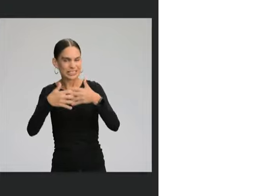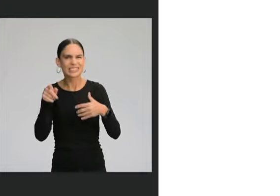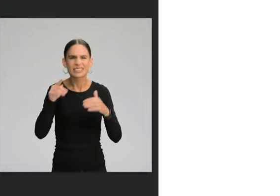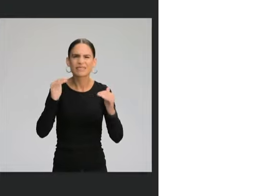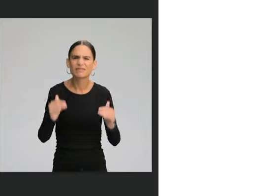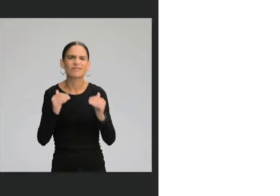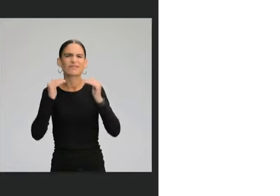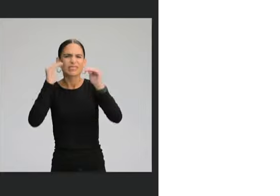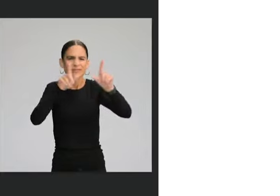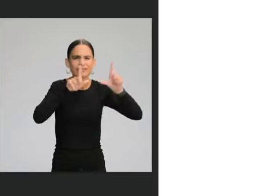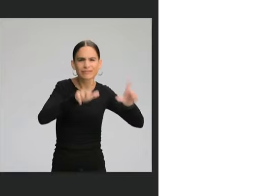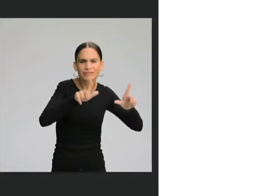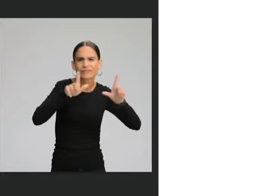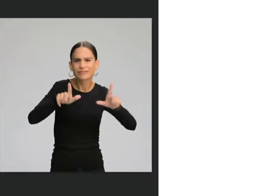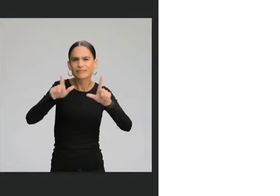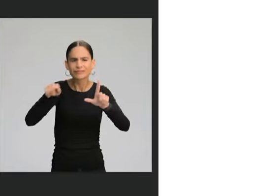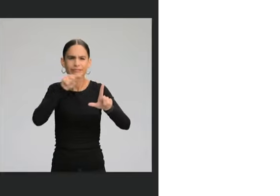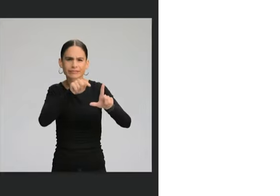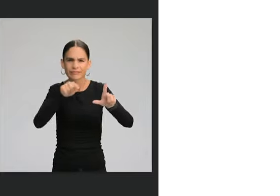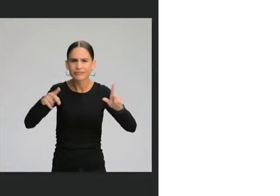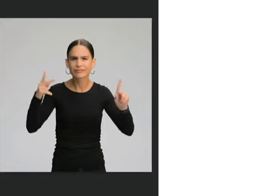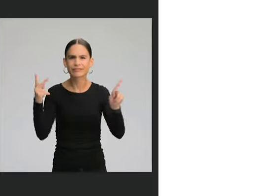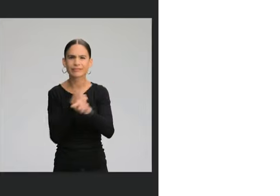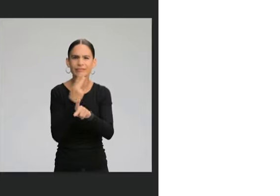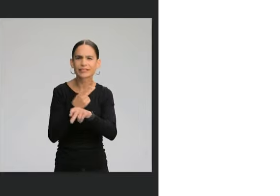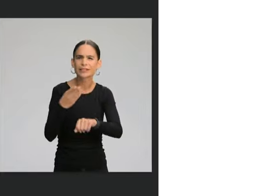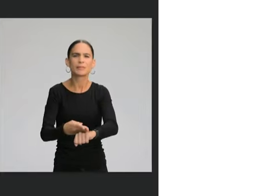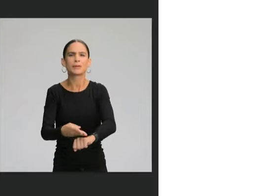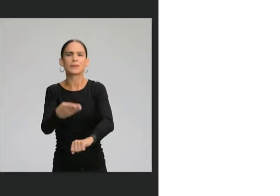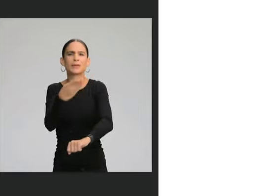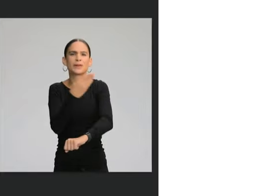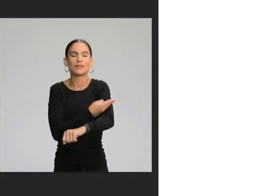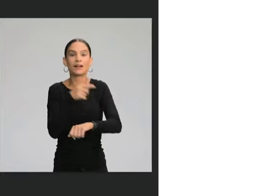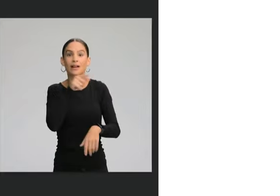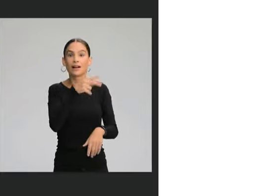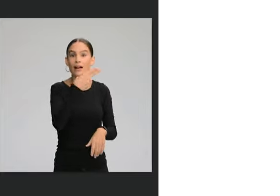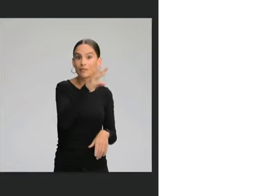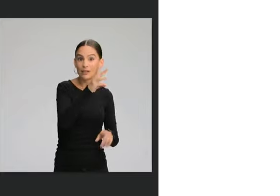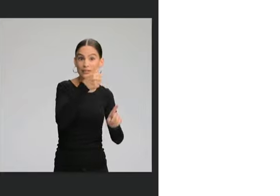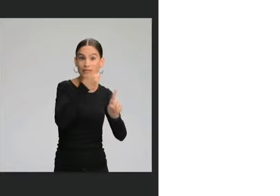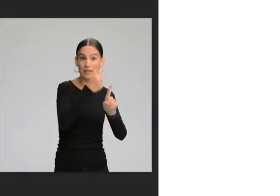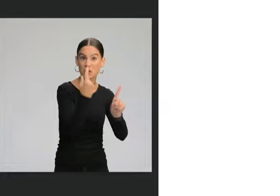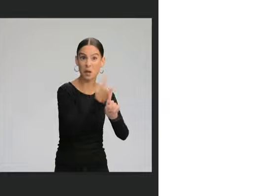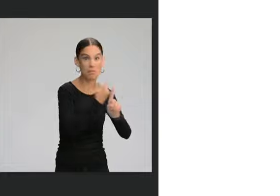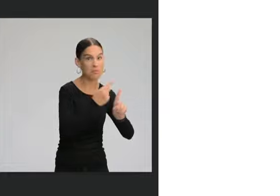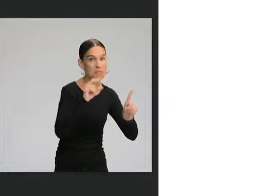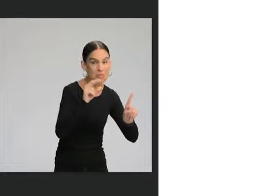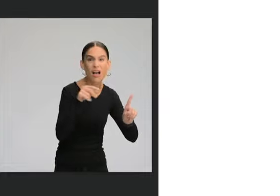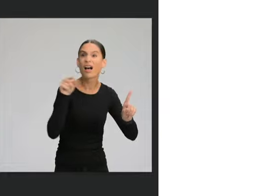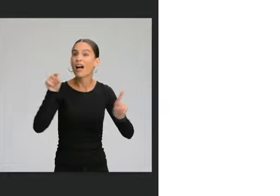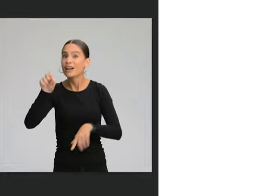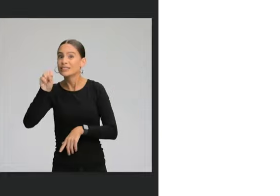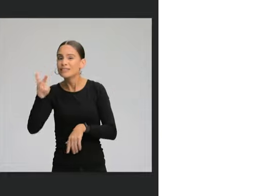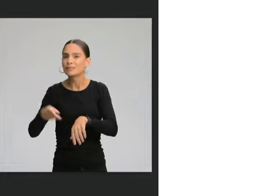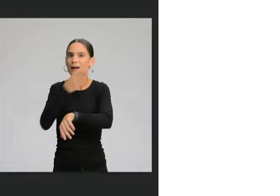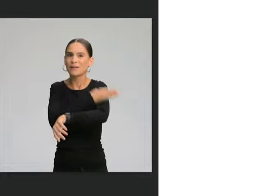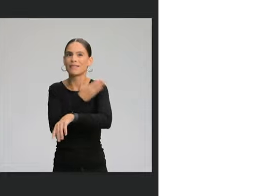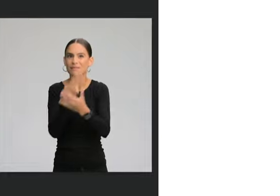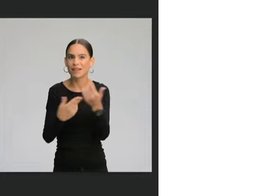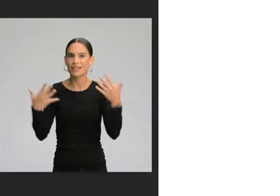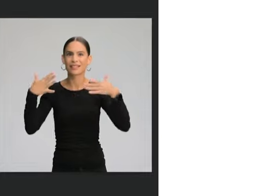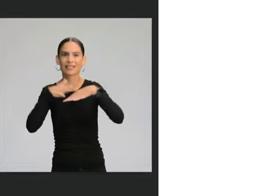light photos. Now I'm sure it's doing more than just what I'm saying. It goes beyond what hardware alone can provide. The best part is that it benefits every